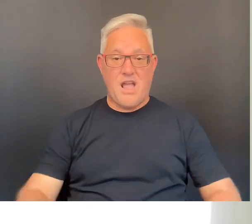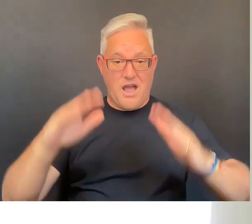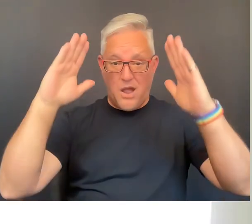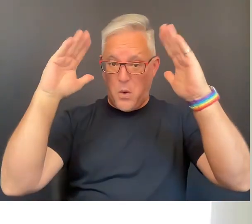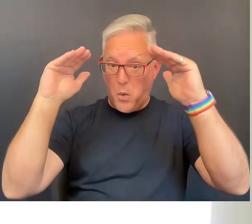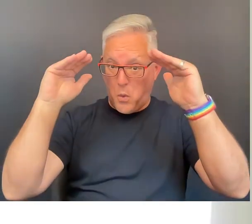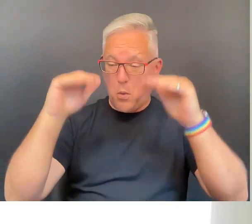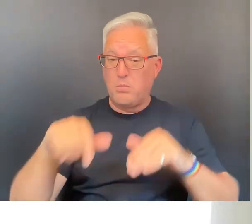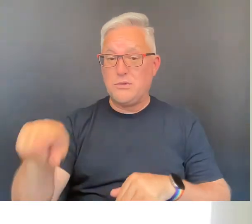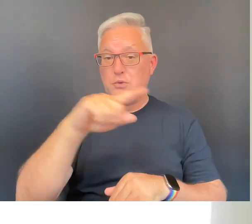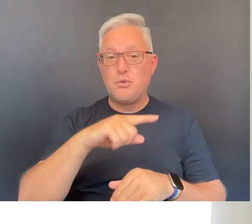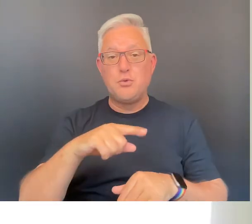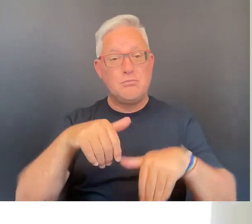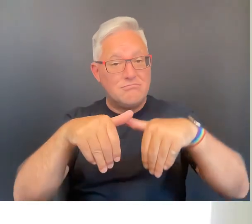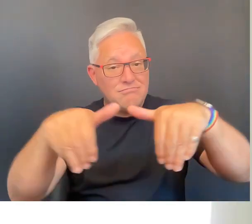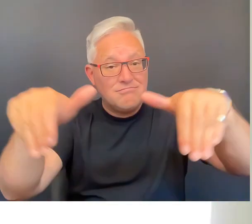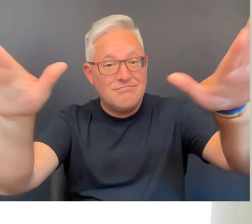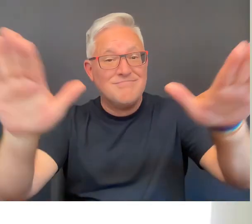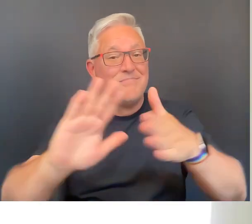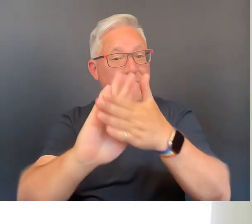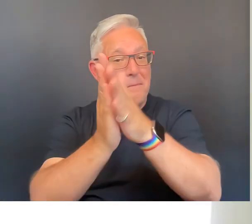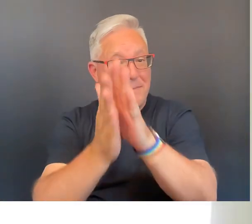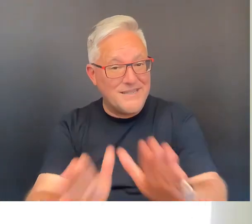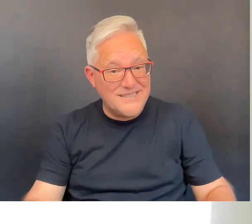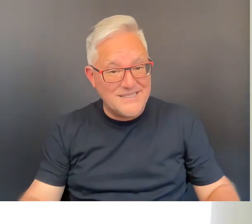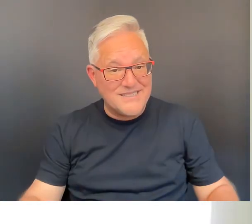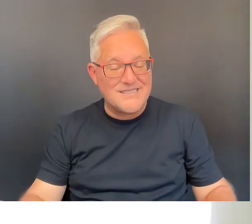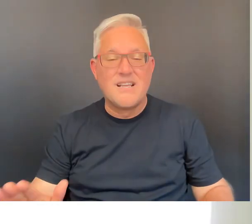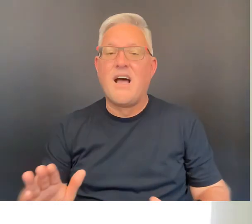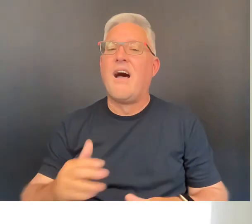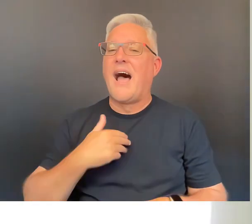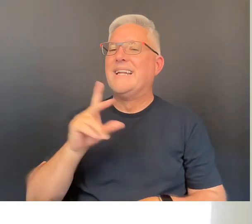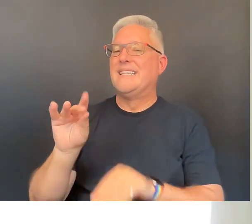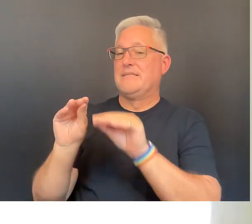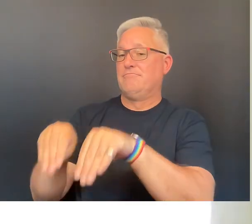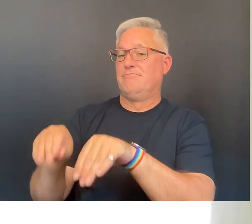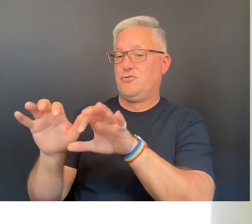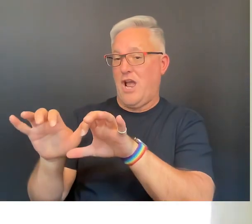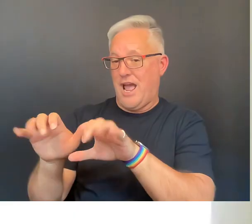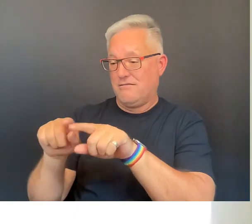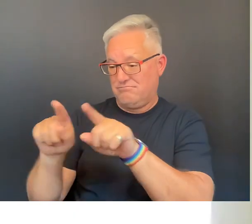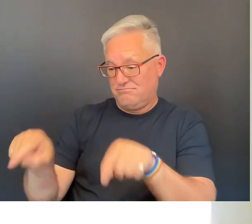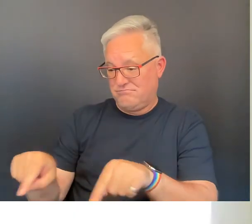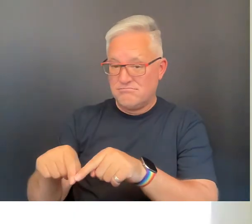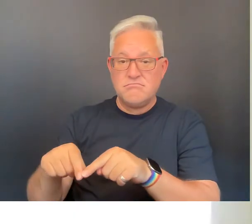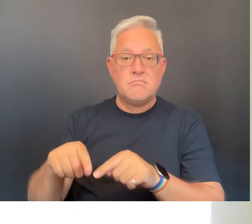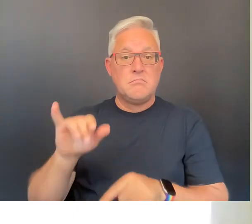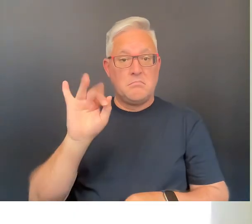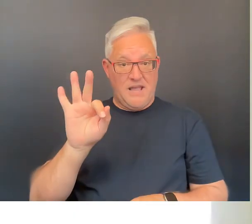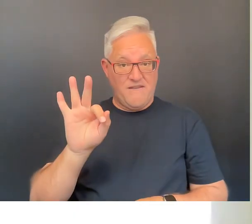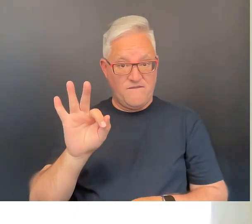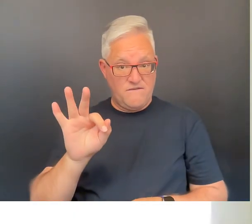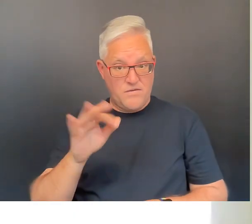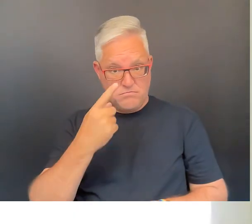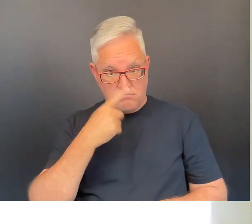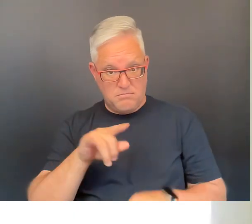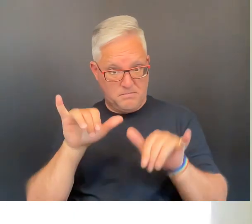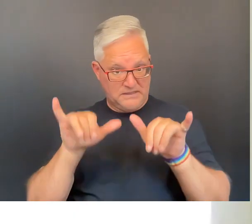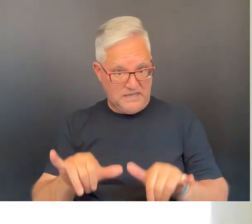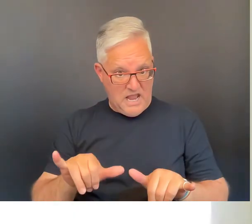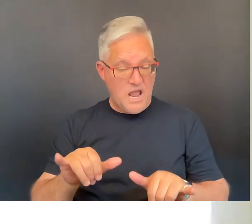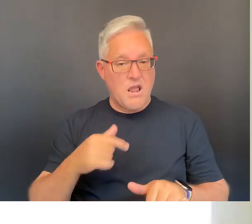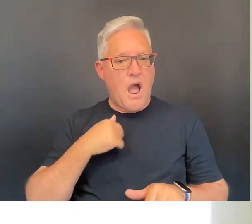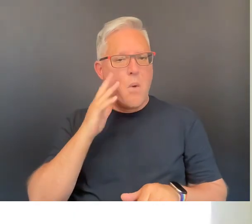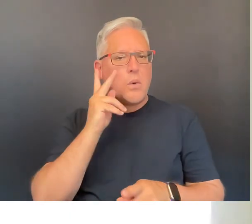I hope you go in peace. And I did put in the chat if you want to just hang on for a bit. I'll keep